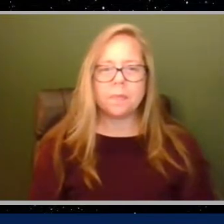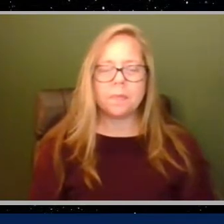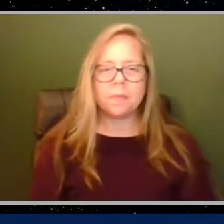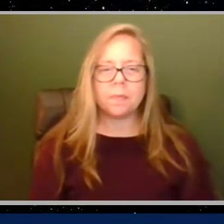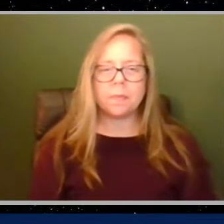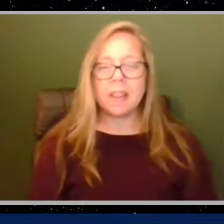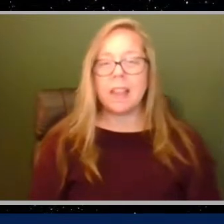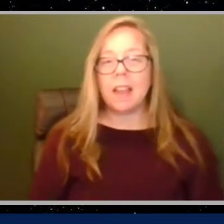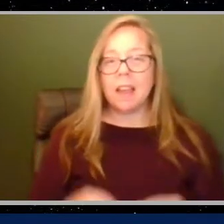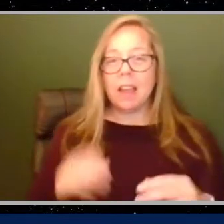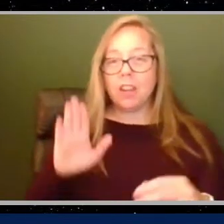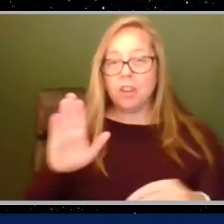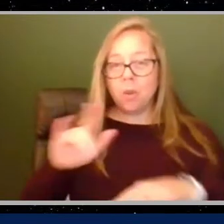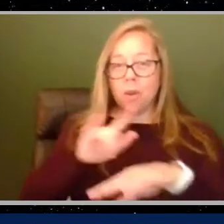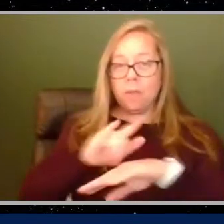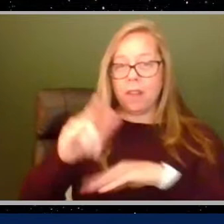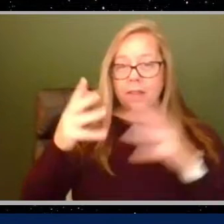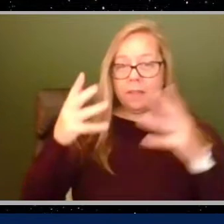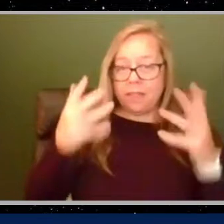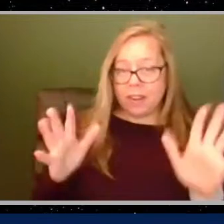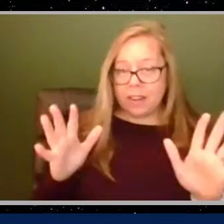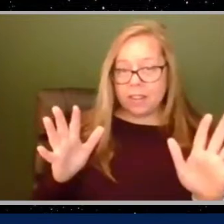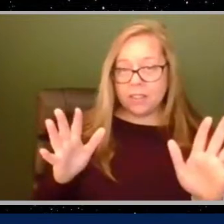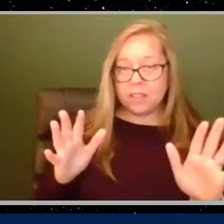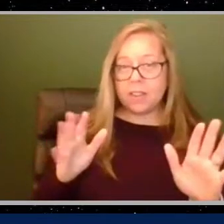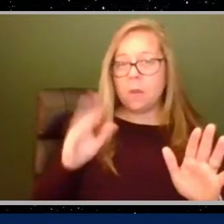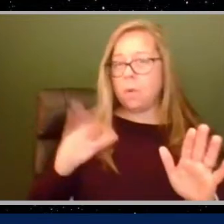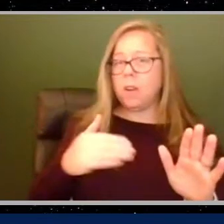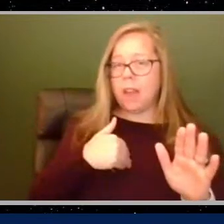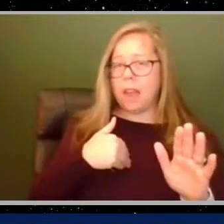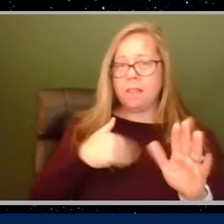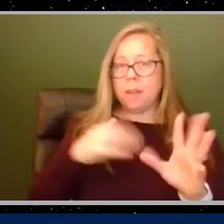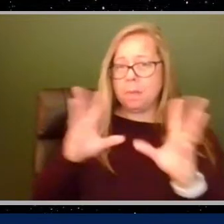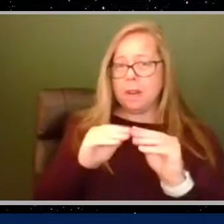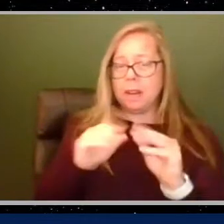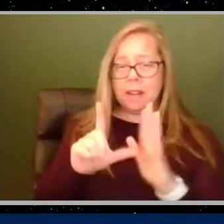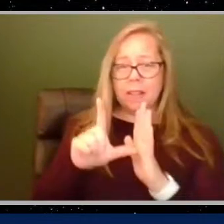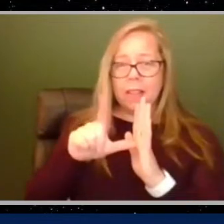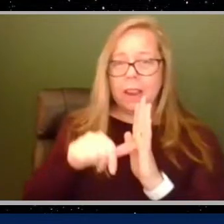post-flight meetings for like lessons learned and analysis